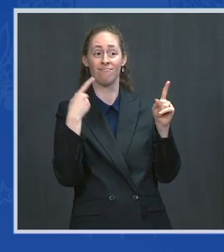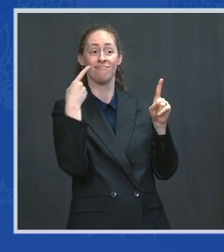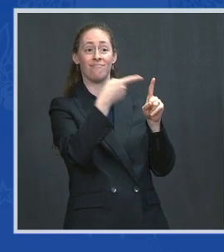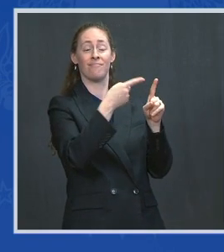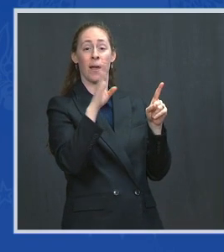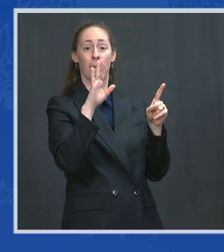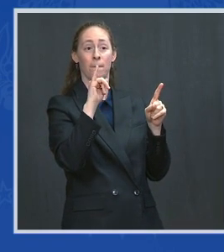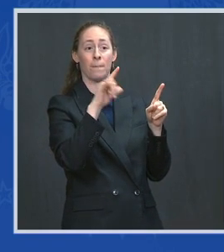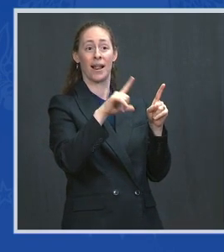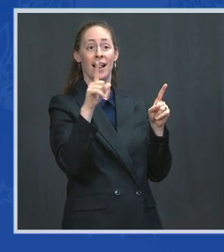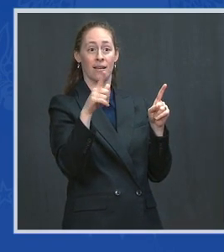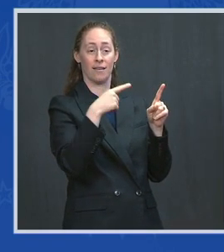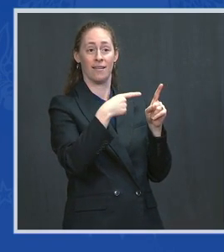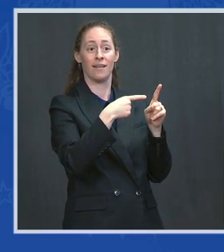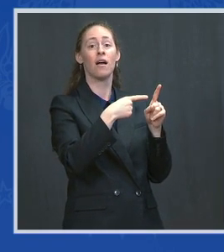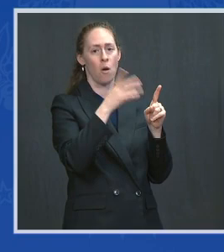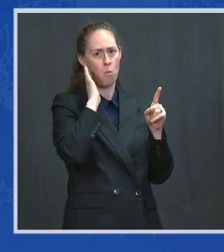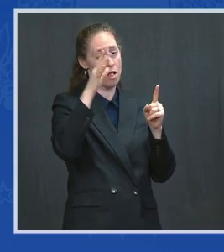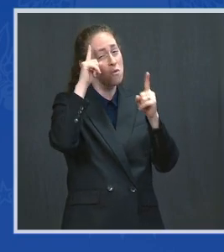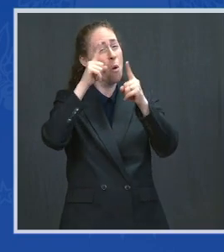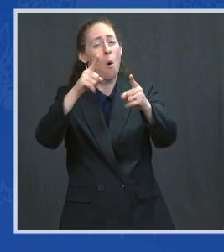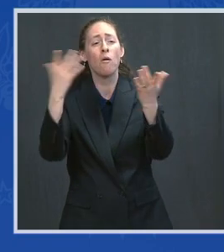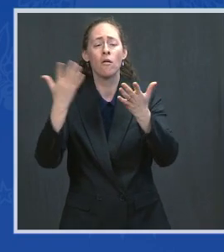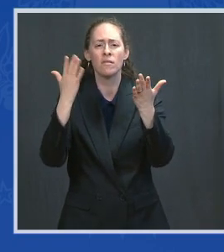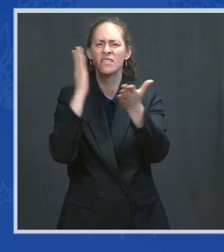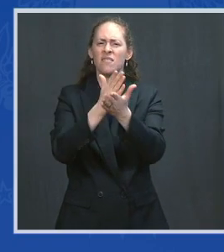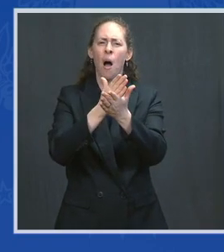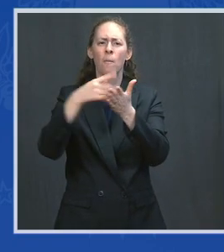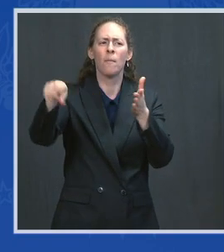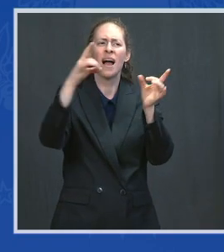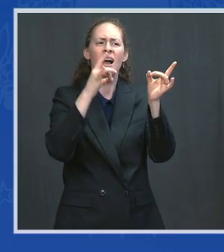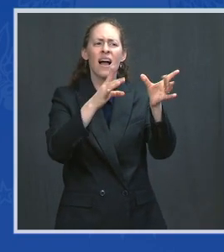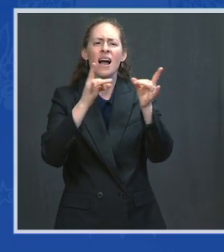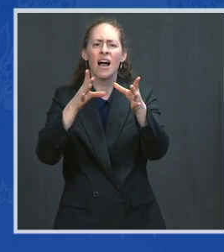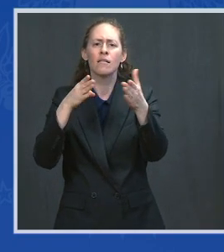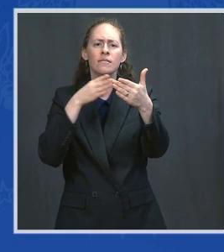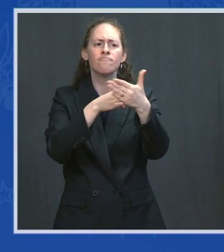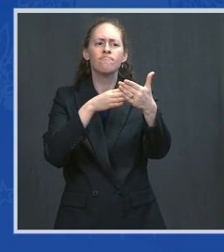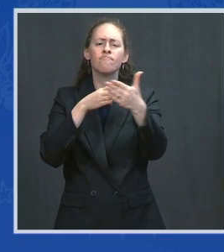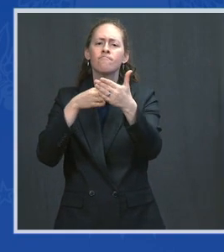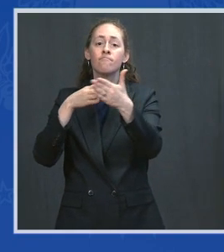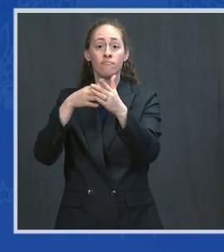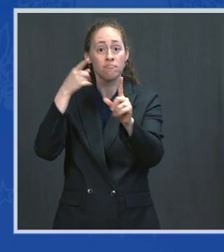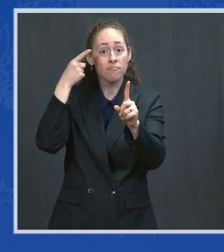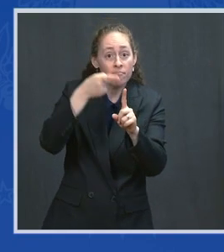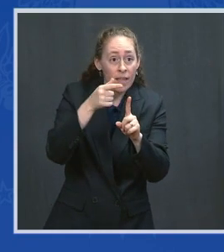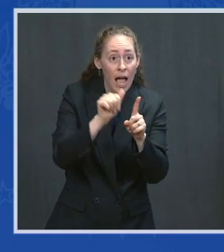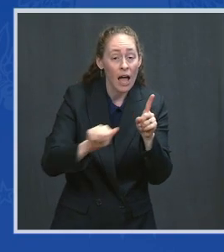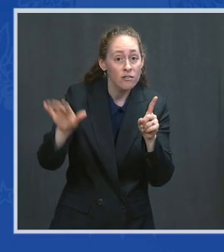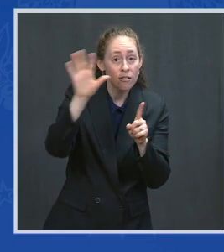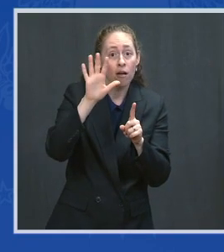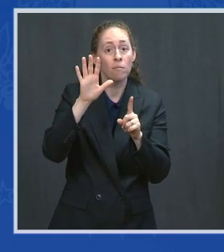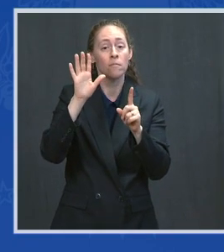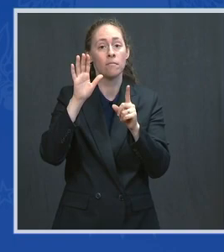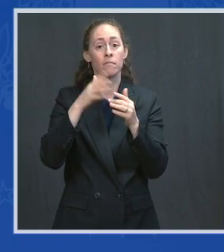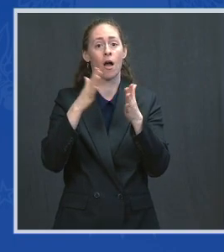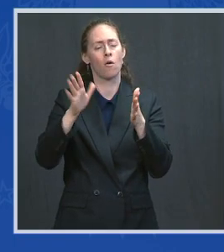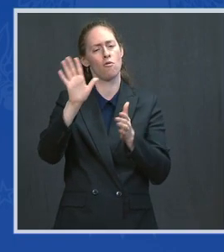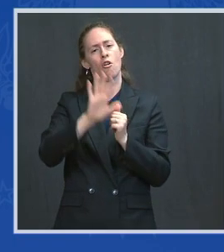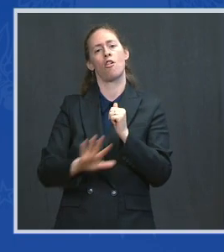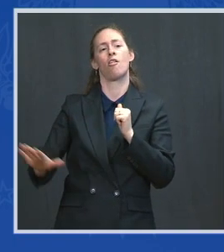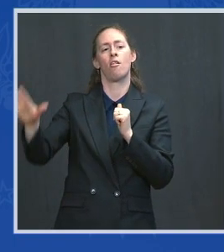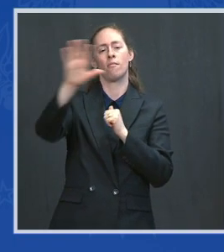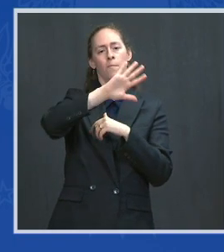not only for Asian Americans, but for all Americans. It will expedite the Justice Department's review of hate